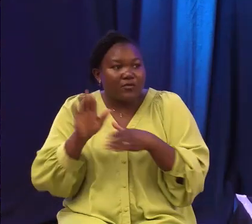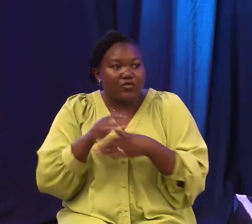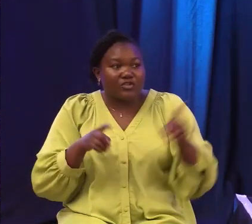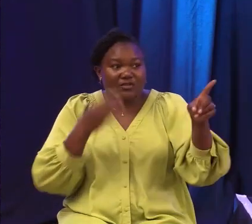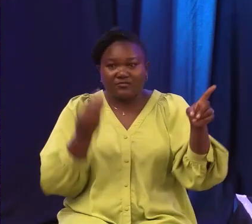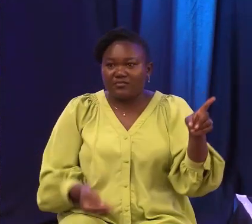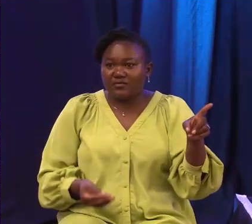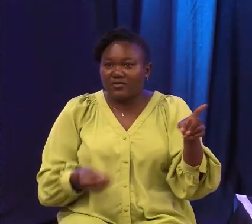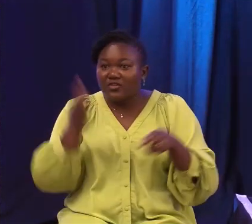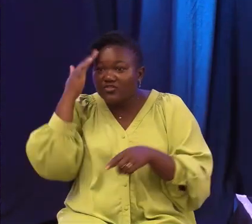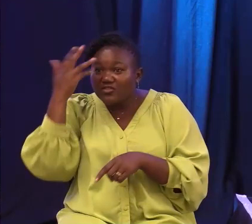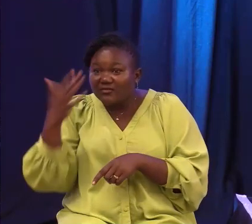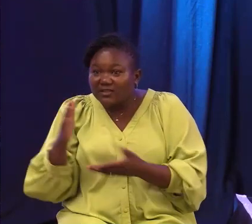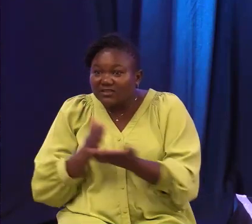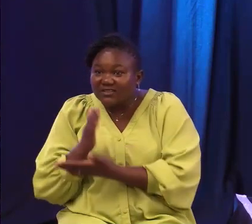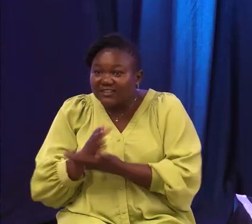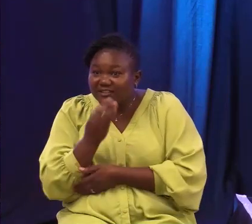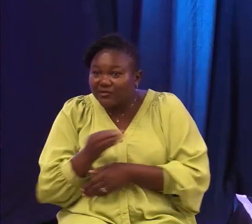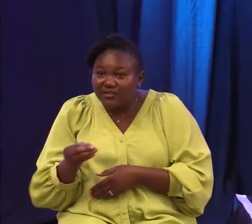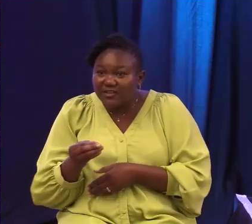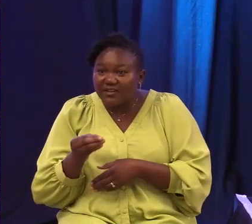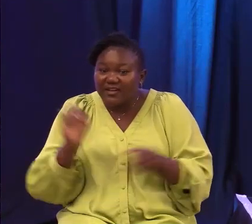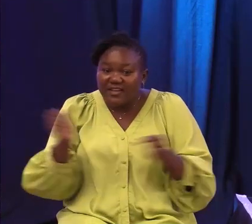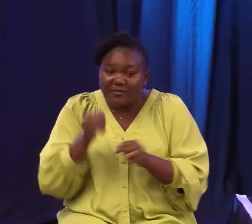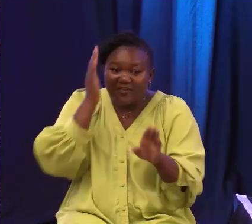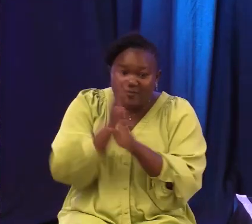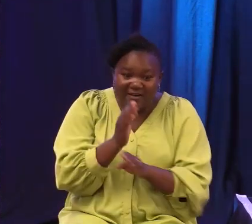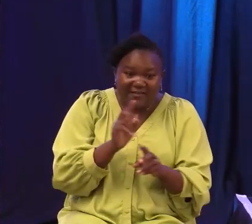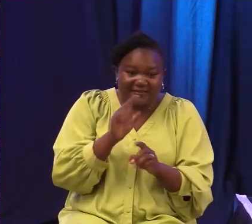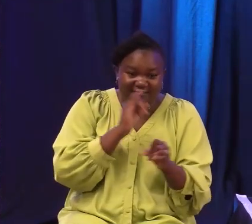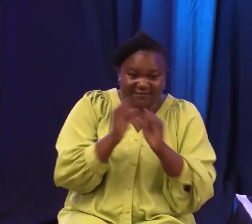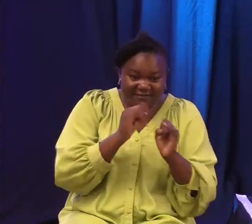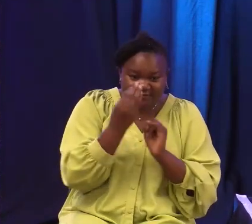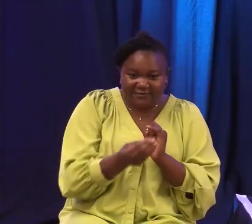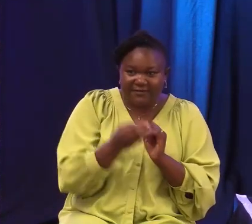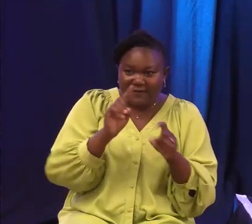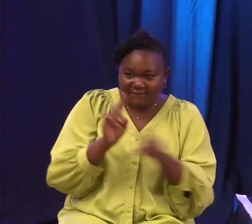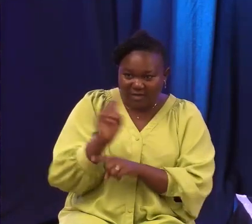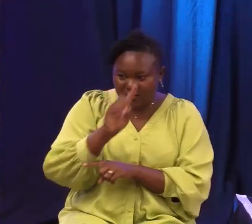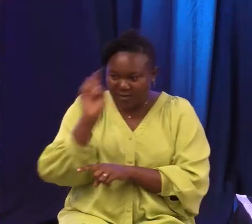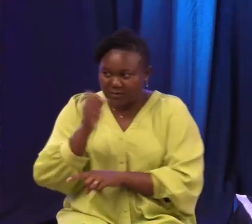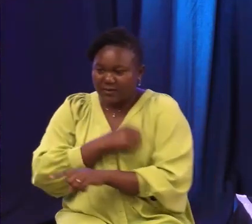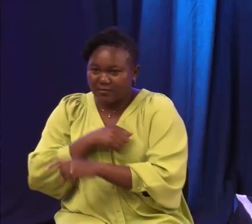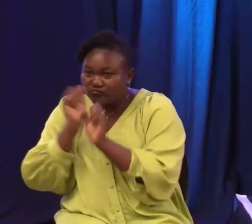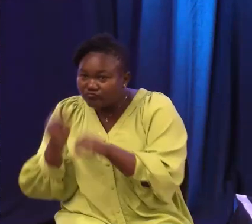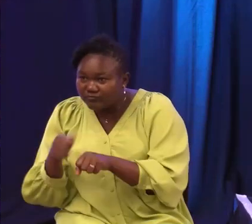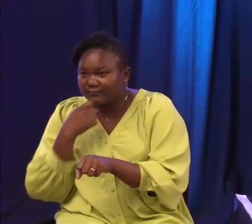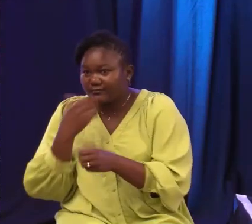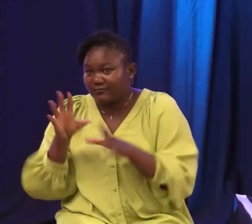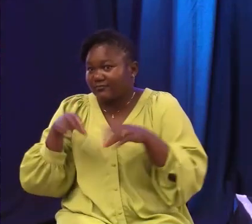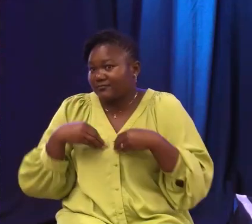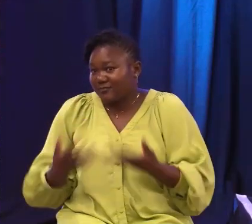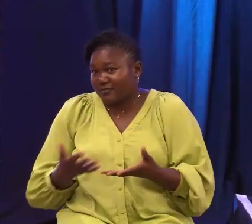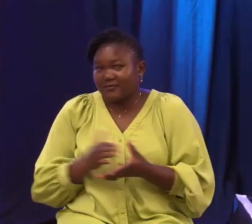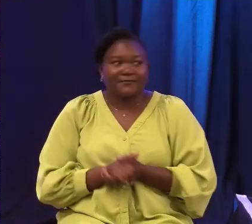You heard about the media ethics in the beginning. You're then welcome to speak to her as well, or film her, take pictures of her as well, with